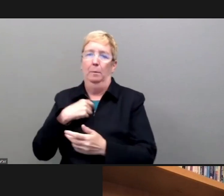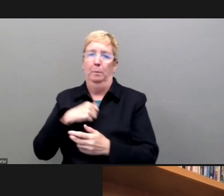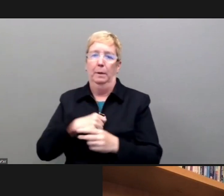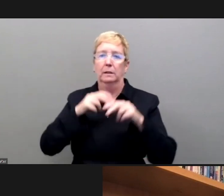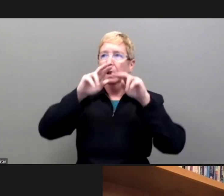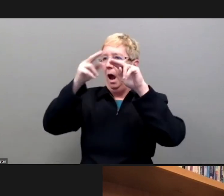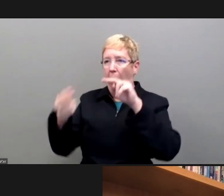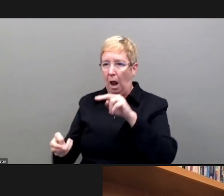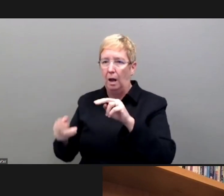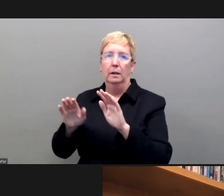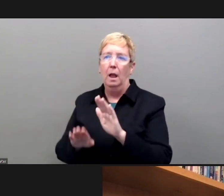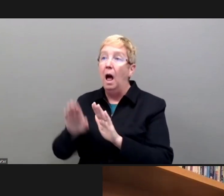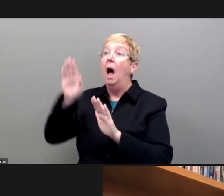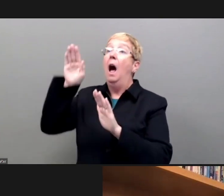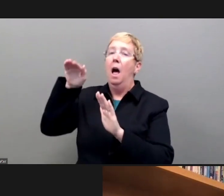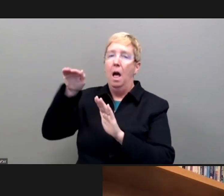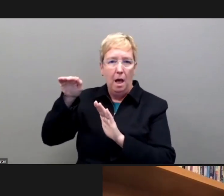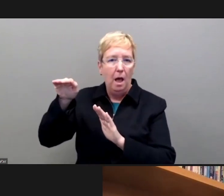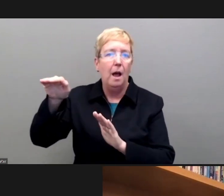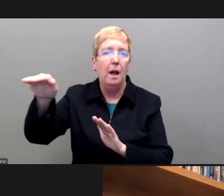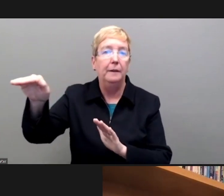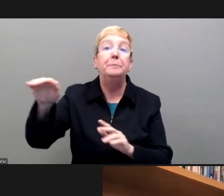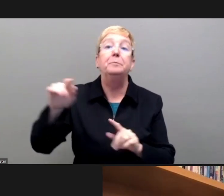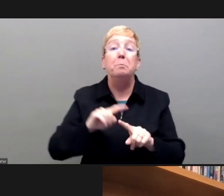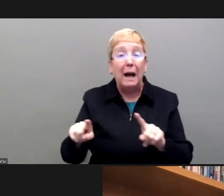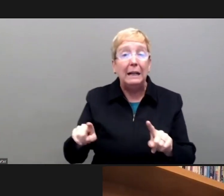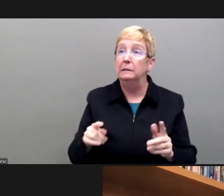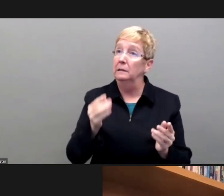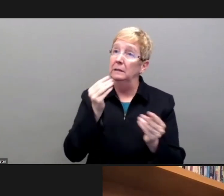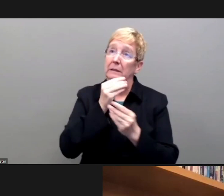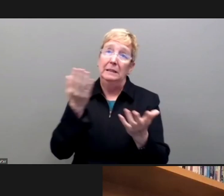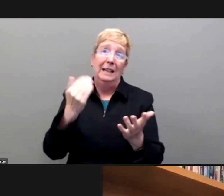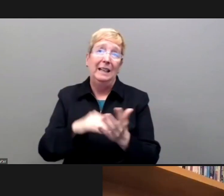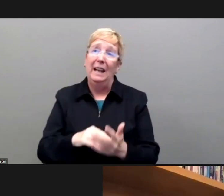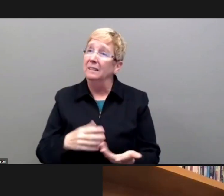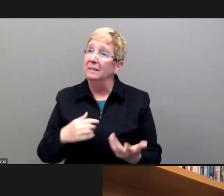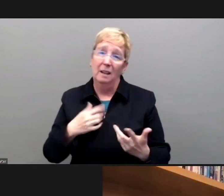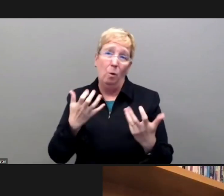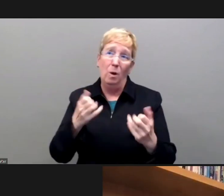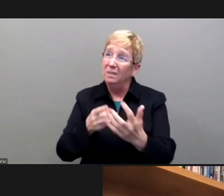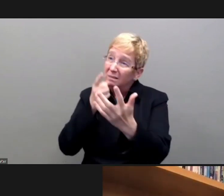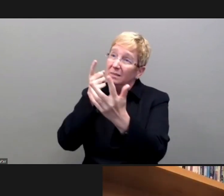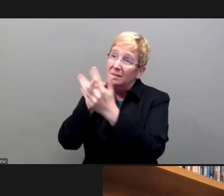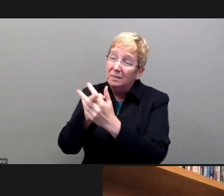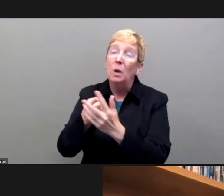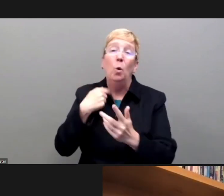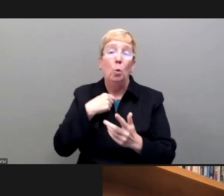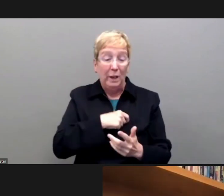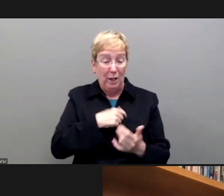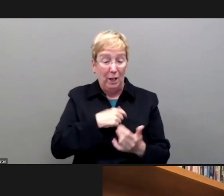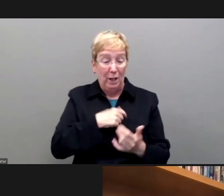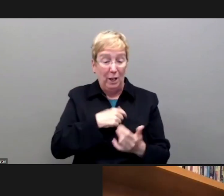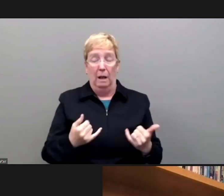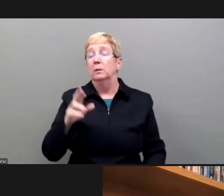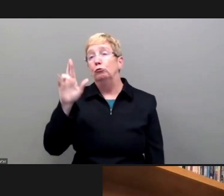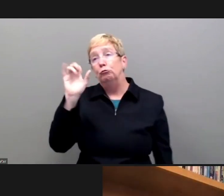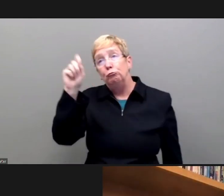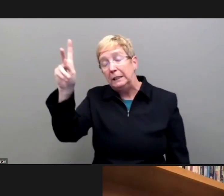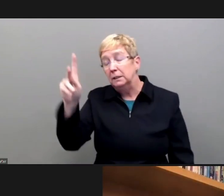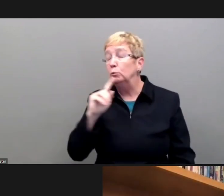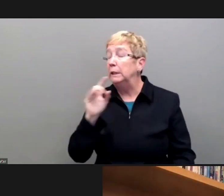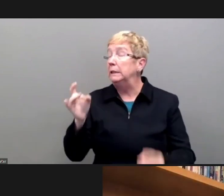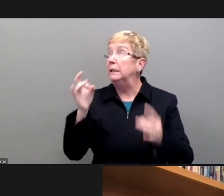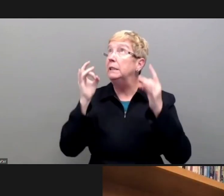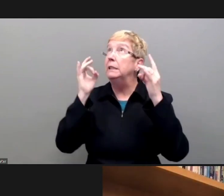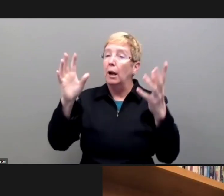mistake, we're in a terrible place for healthcare services and for protecting our healthcare workers. And too many